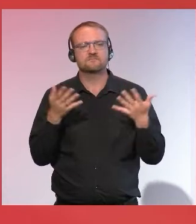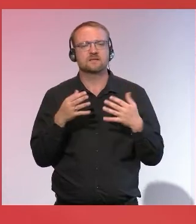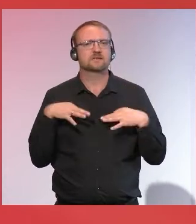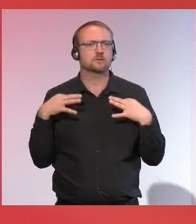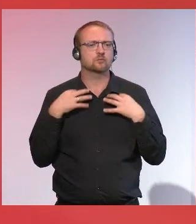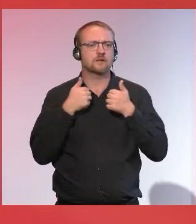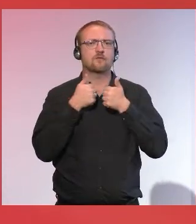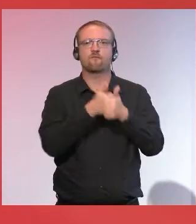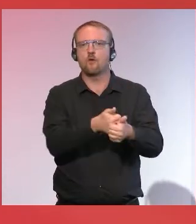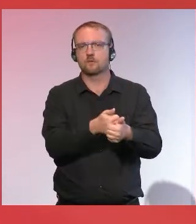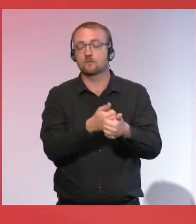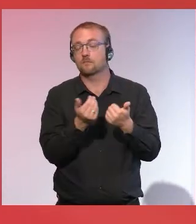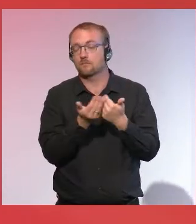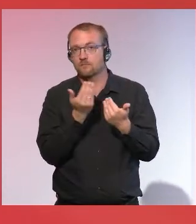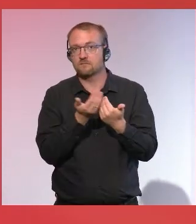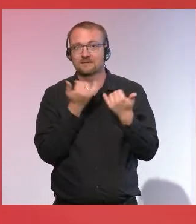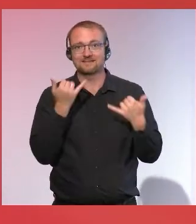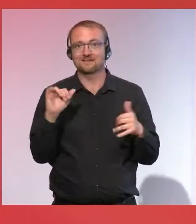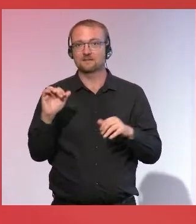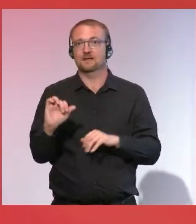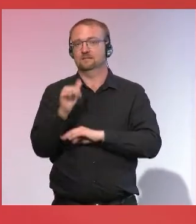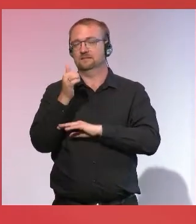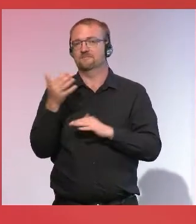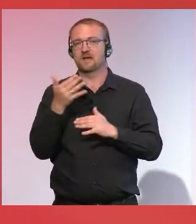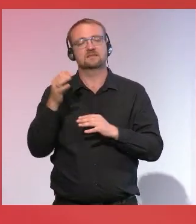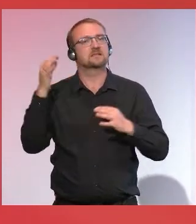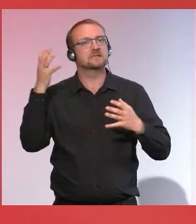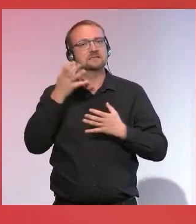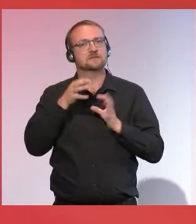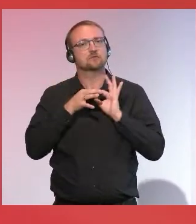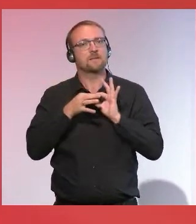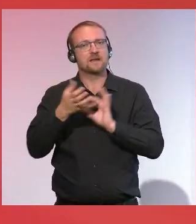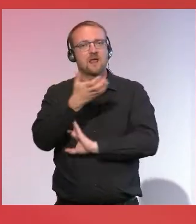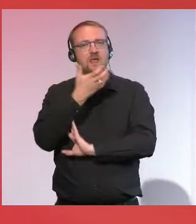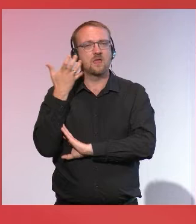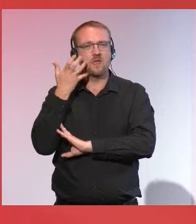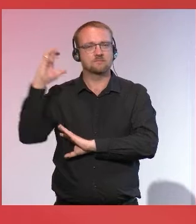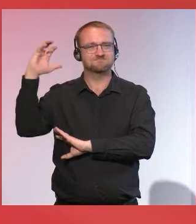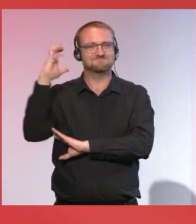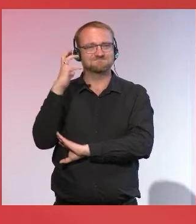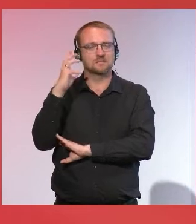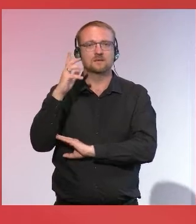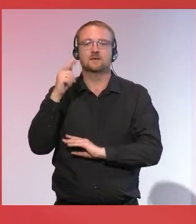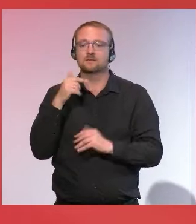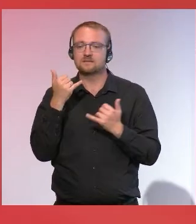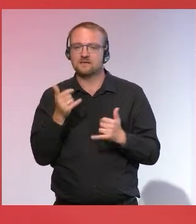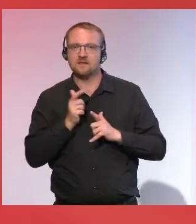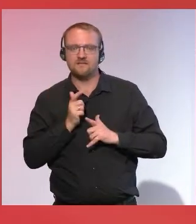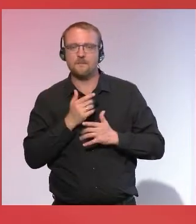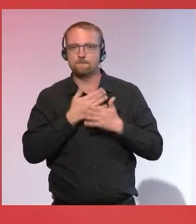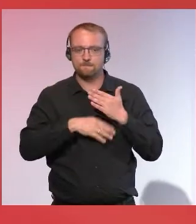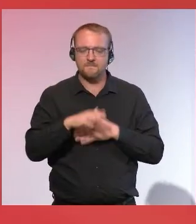And as I said, we expect these effects to get more intense and more frequent. And 50% of the world's population now lives